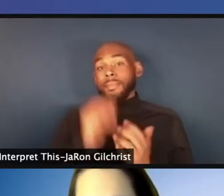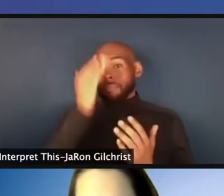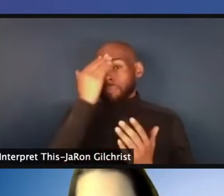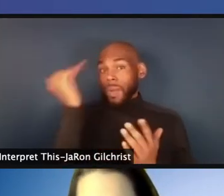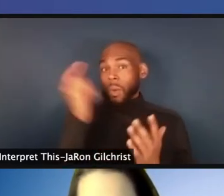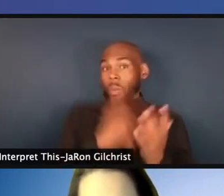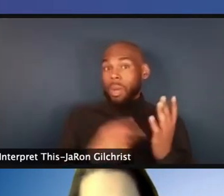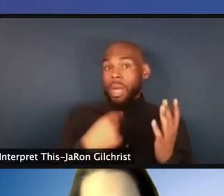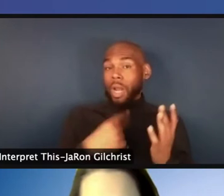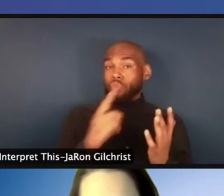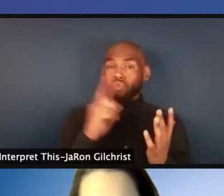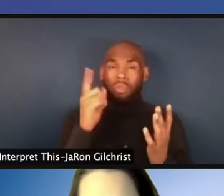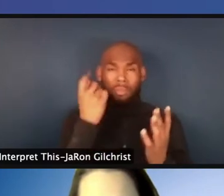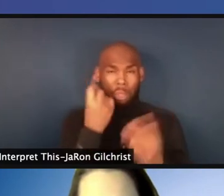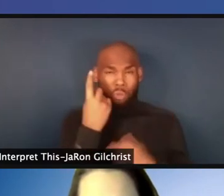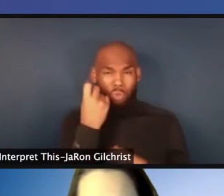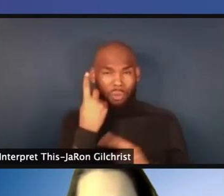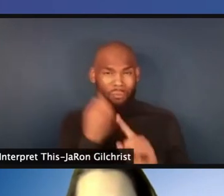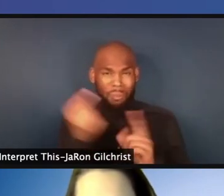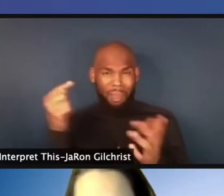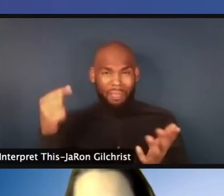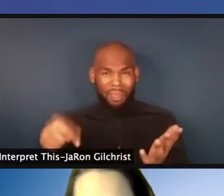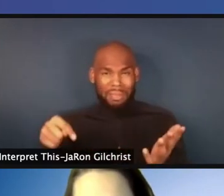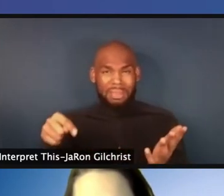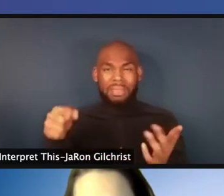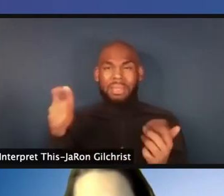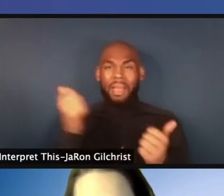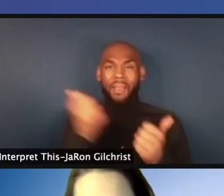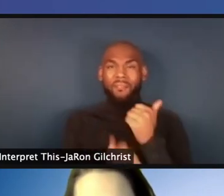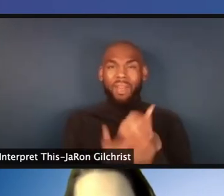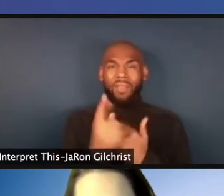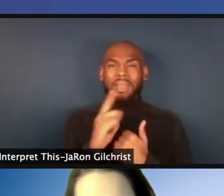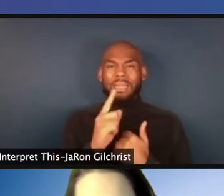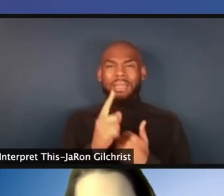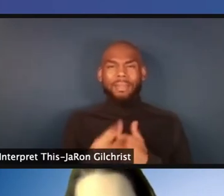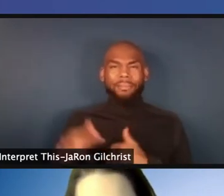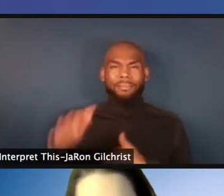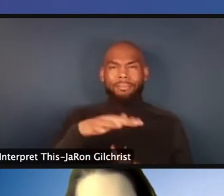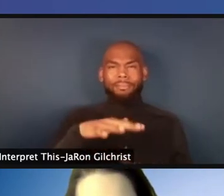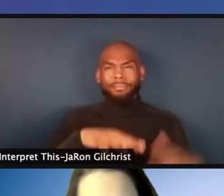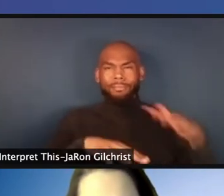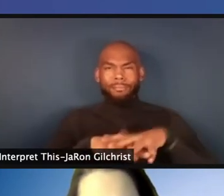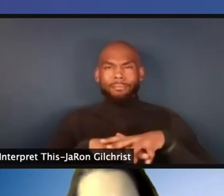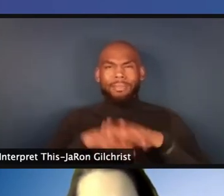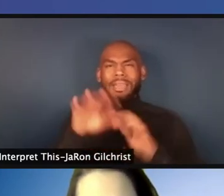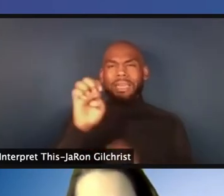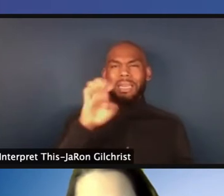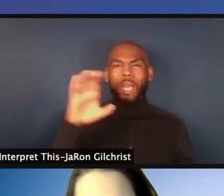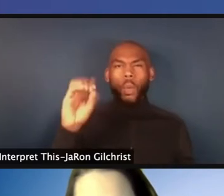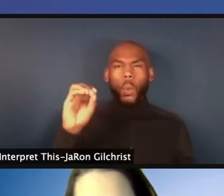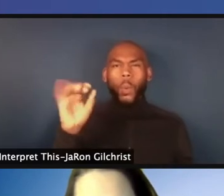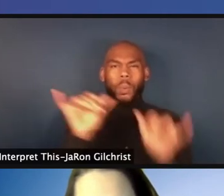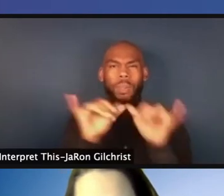really taking away from this is how everything is an interlocking ecosystem. And at no point